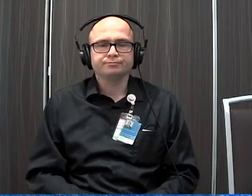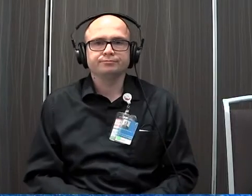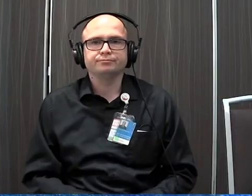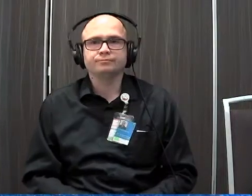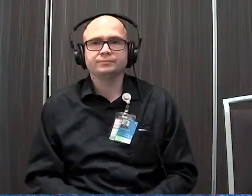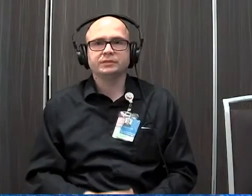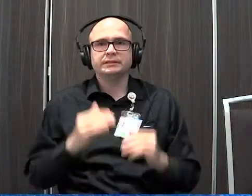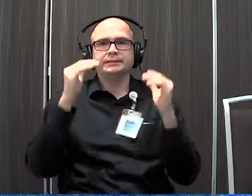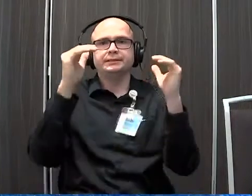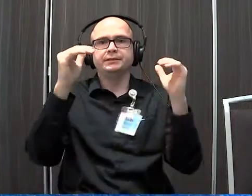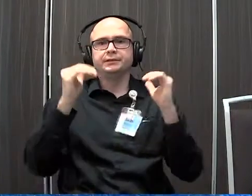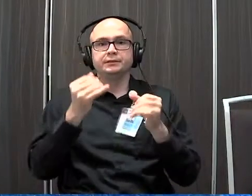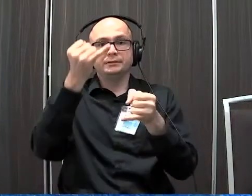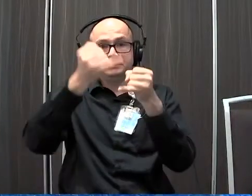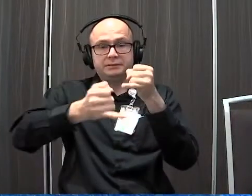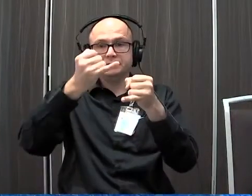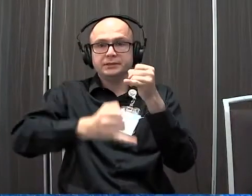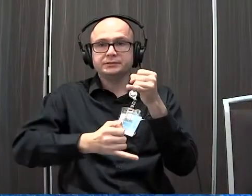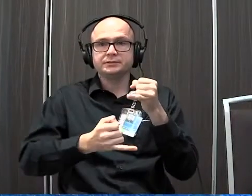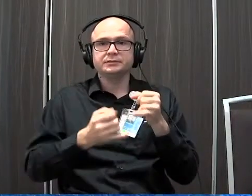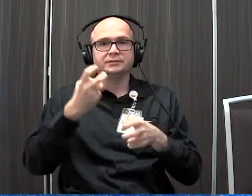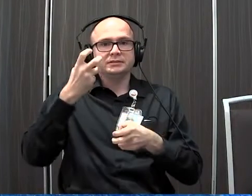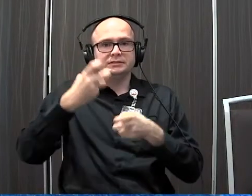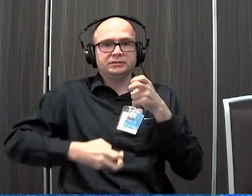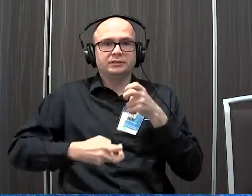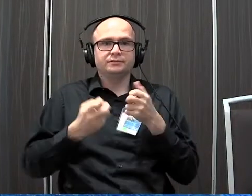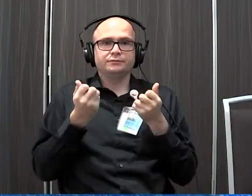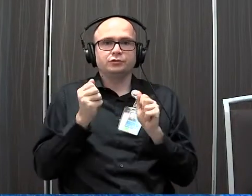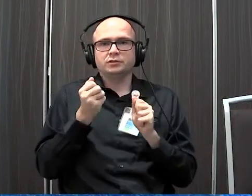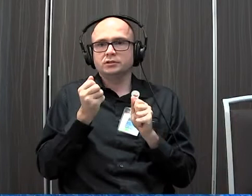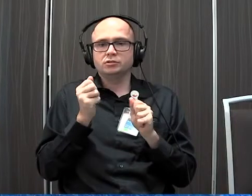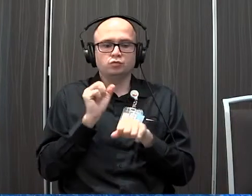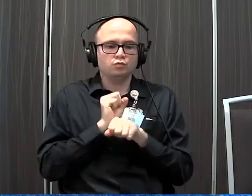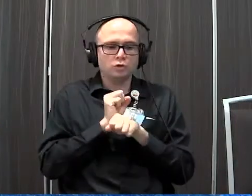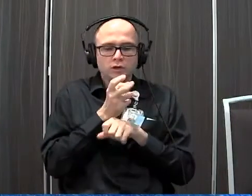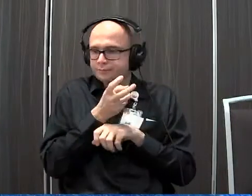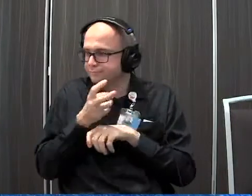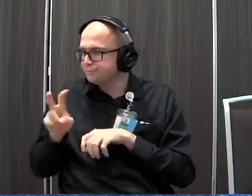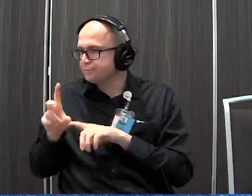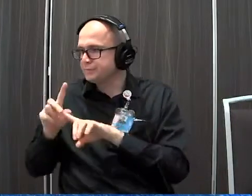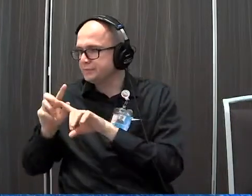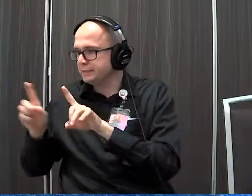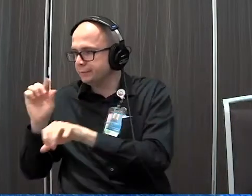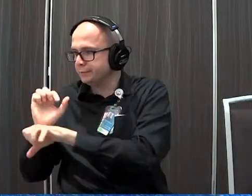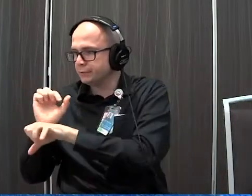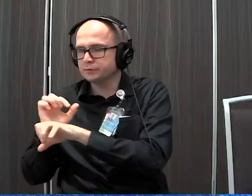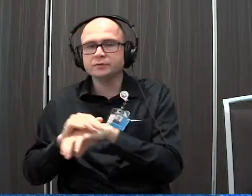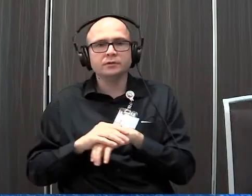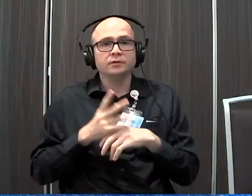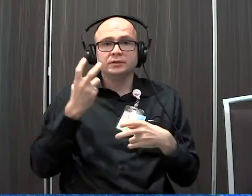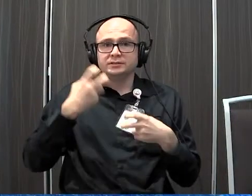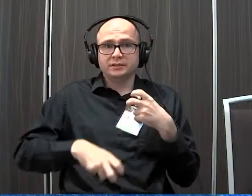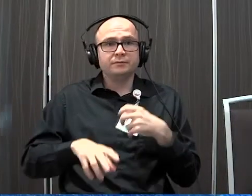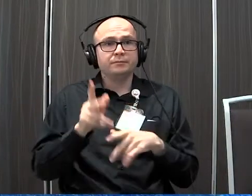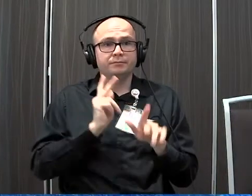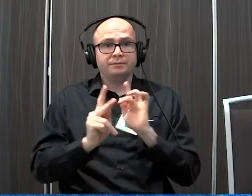And the next is, the final one is difficulty shifting attention. So it can be really hard. A lot of times